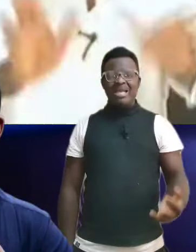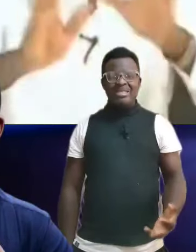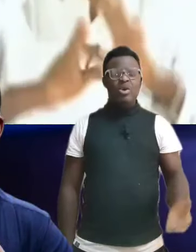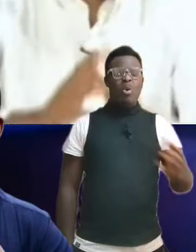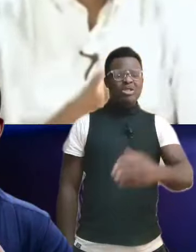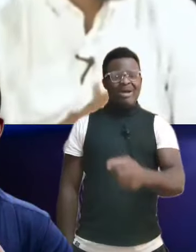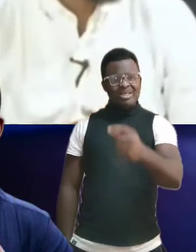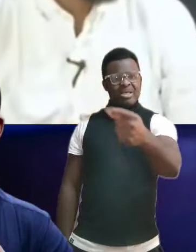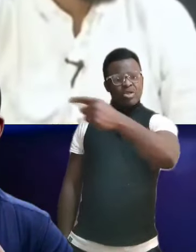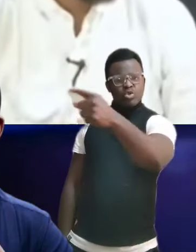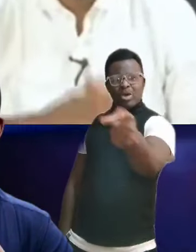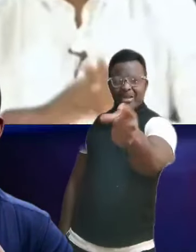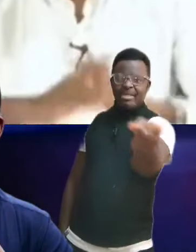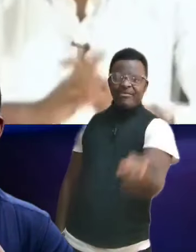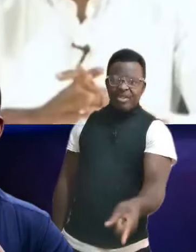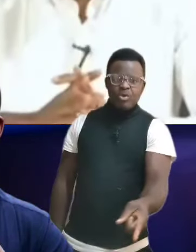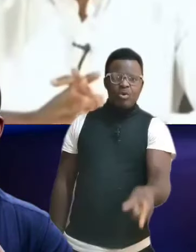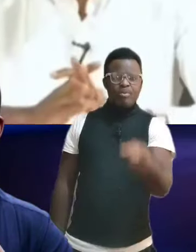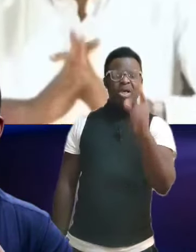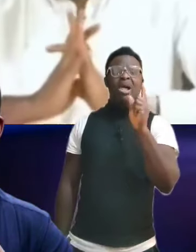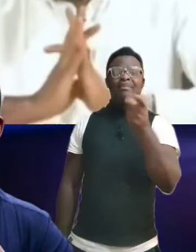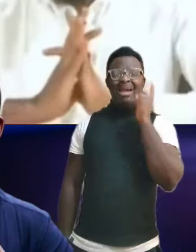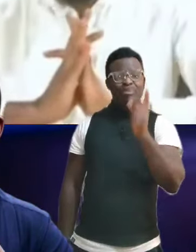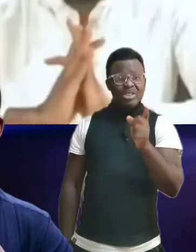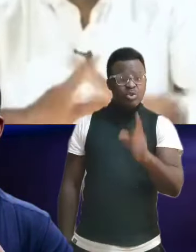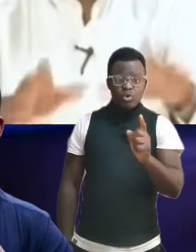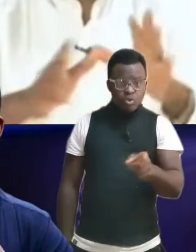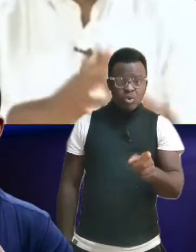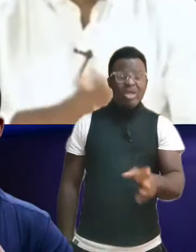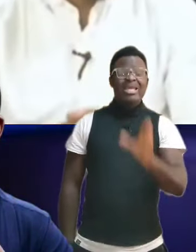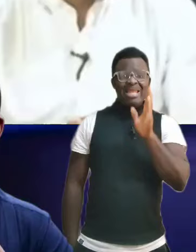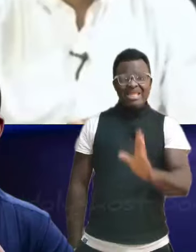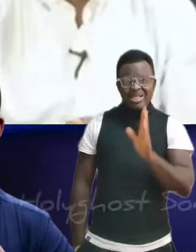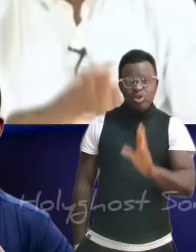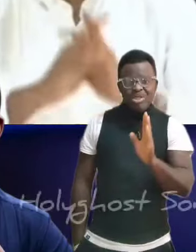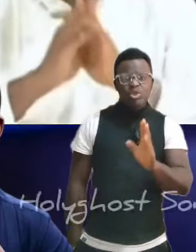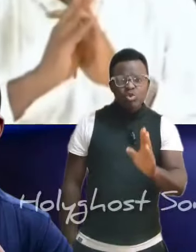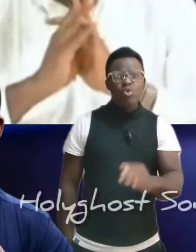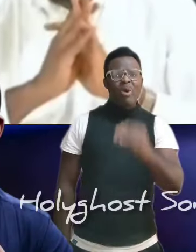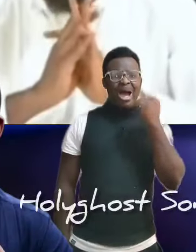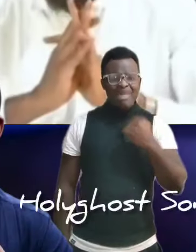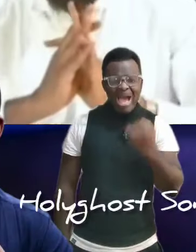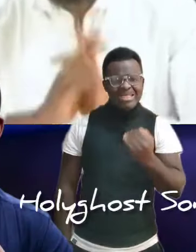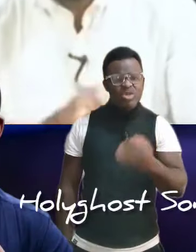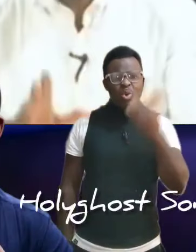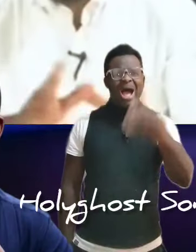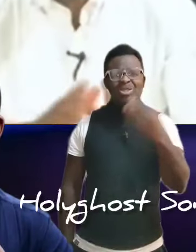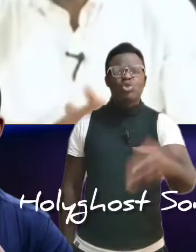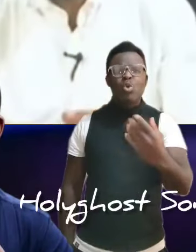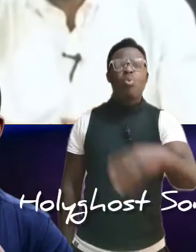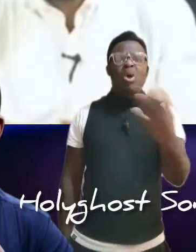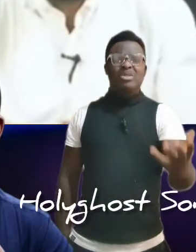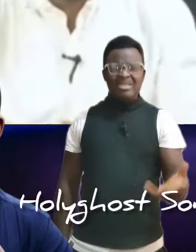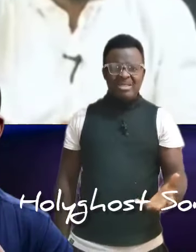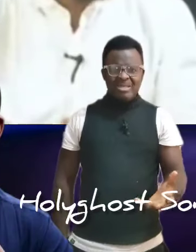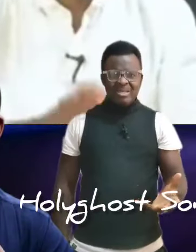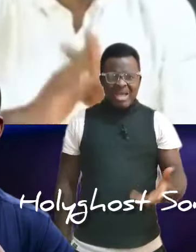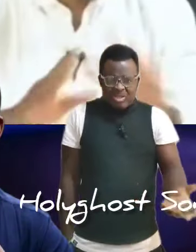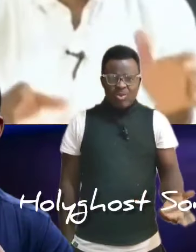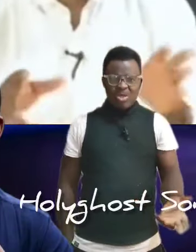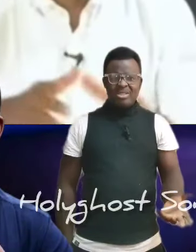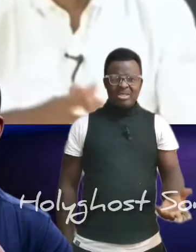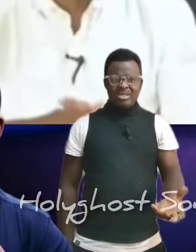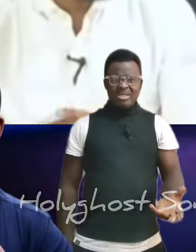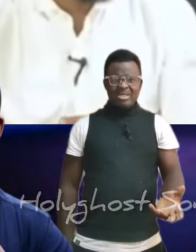protest to topple the government? If not unnecessary paranoia. Of the unfortunate part of this issue is that we